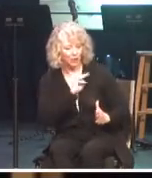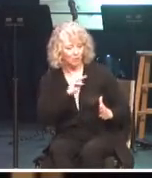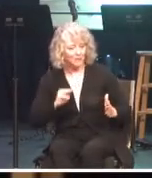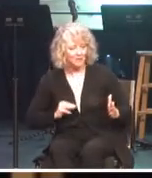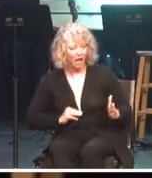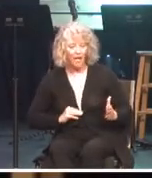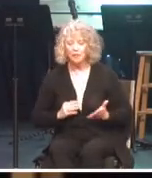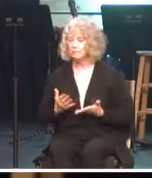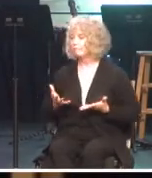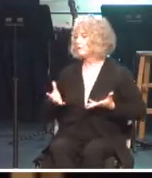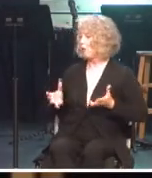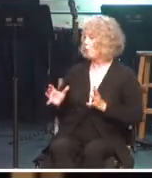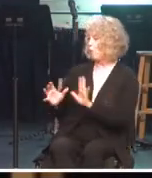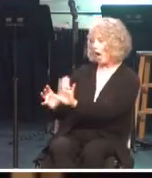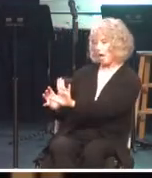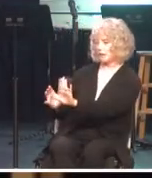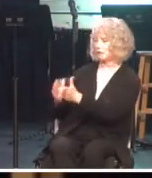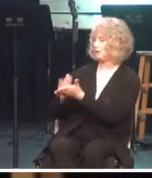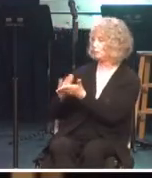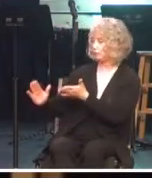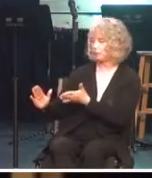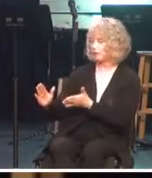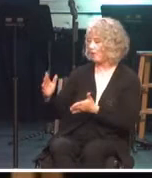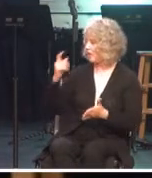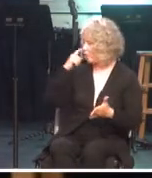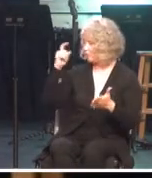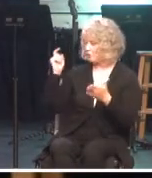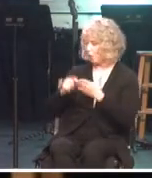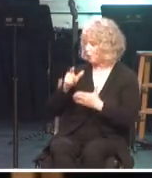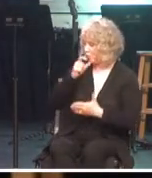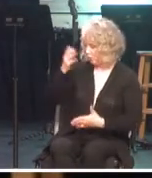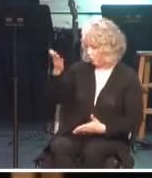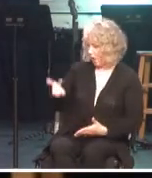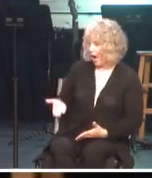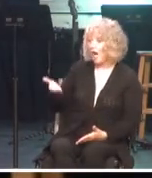Yet they reject Jesus. They do not recognize his identity.